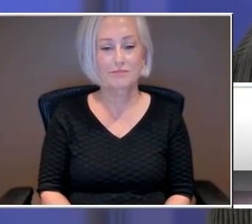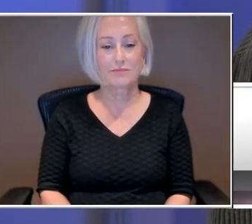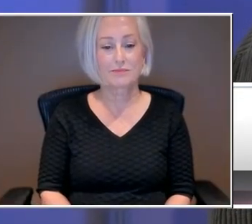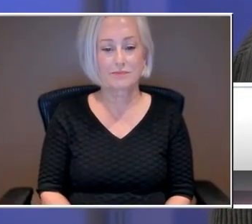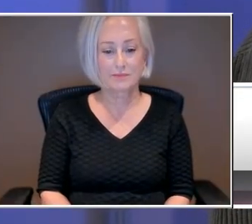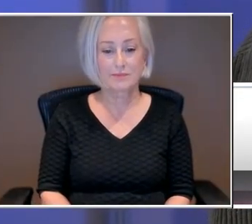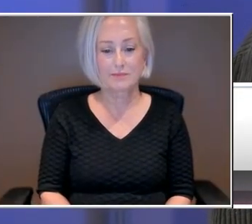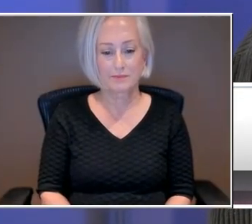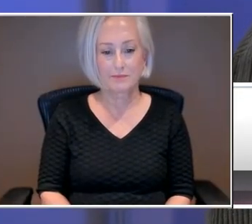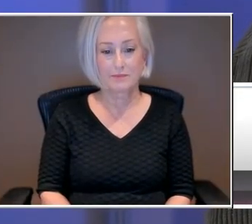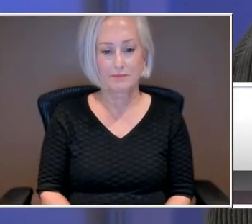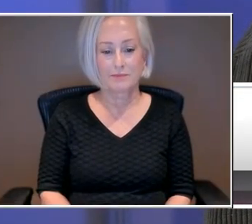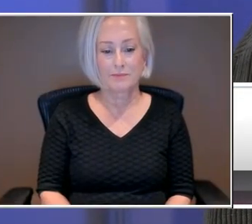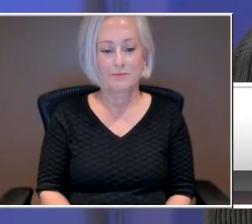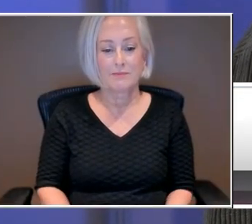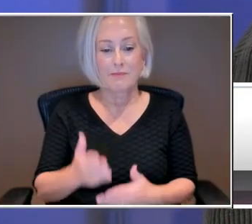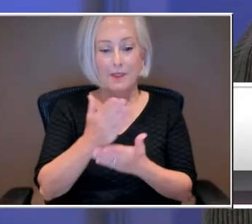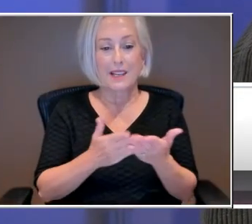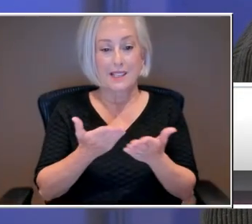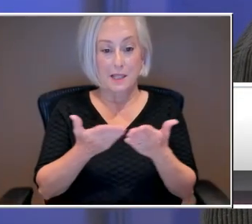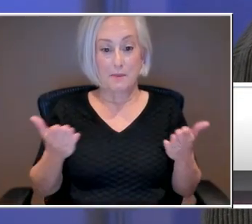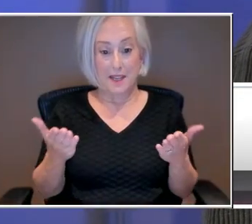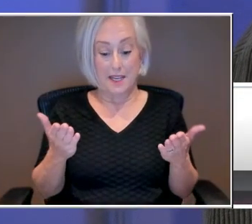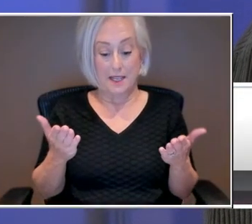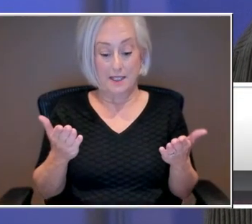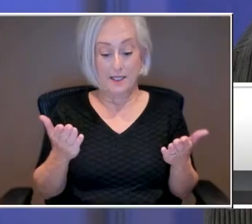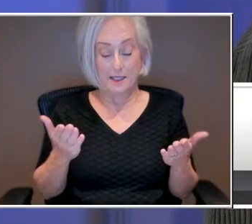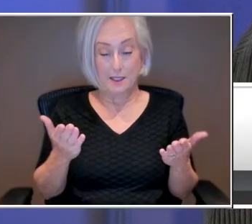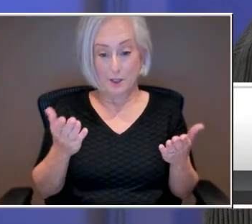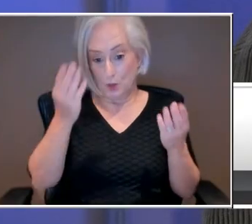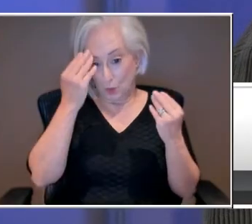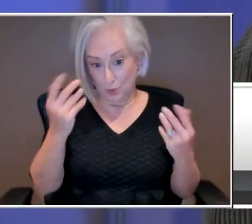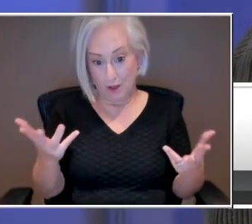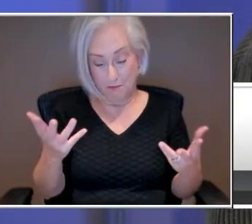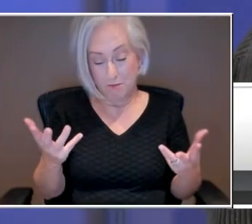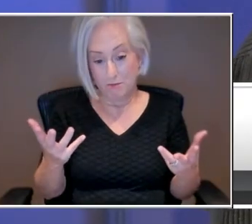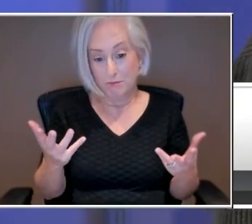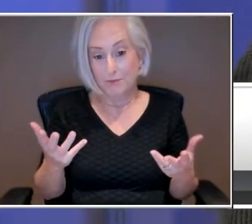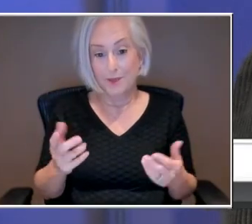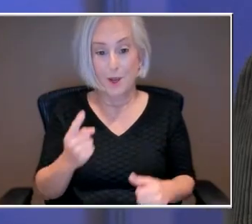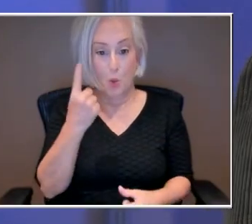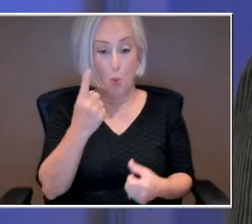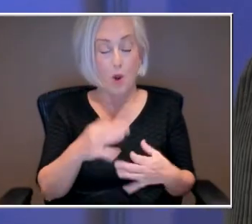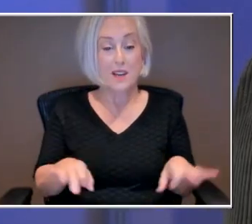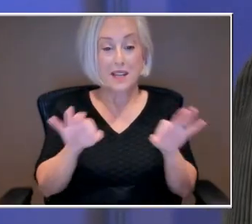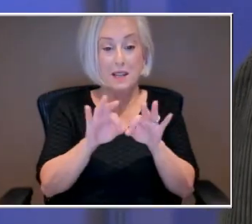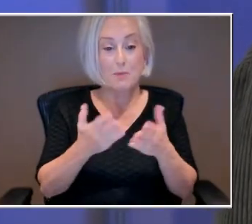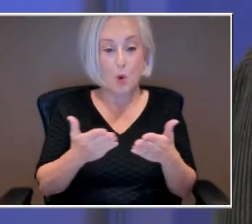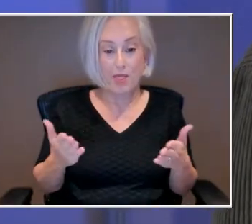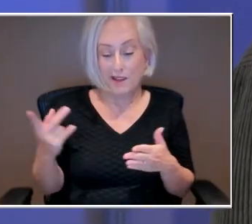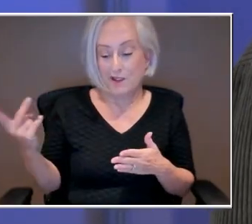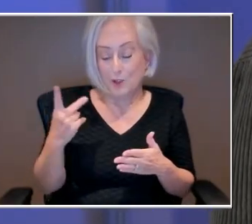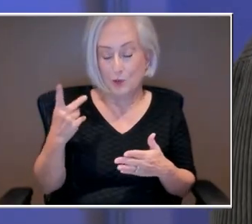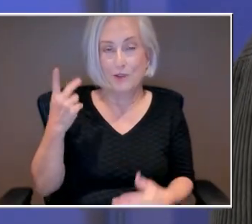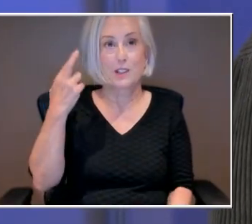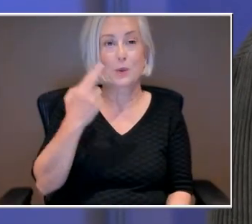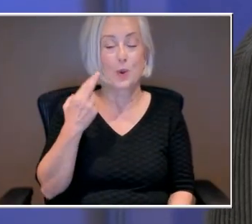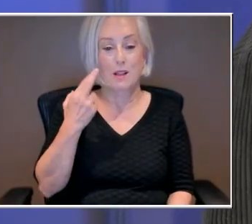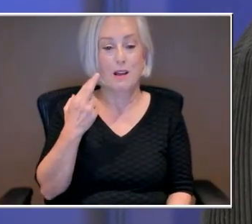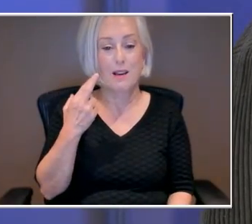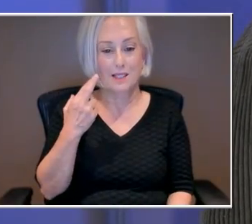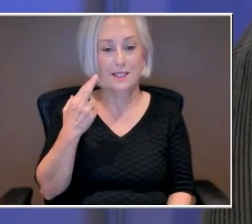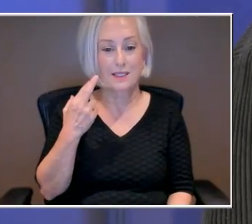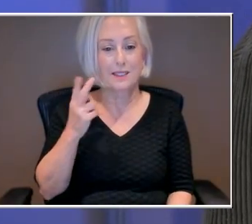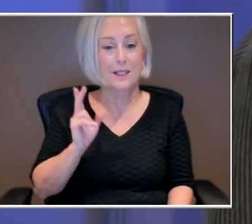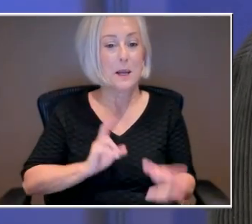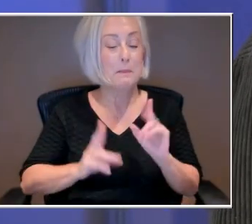just some things for people to know is that one important thing we both kind of realize is that people